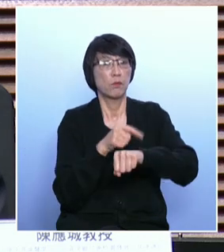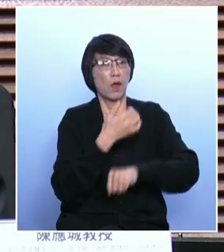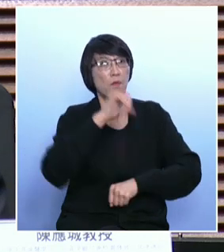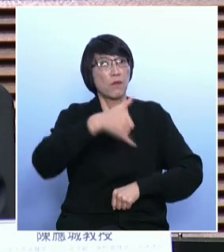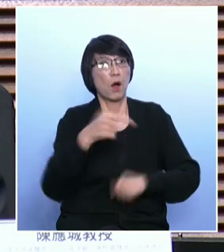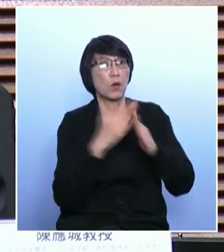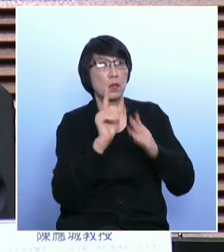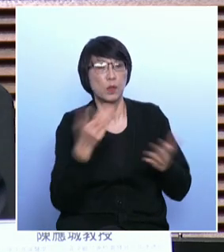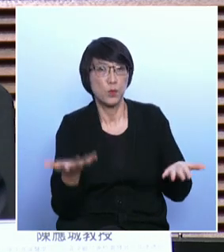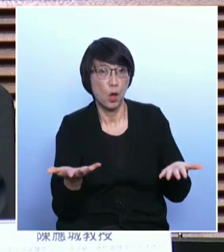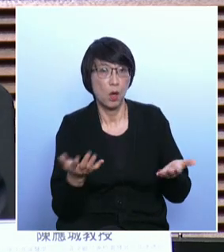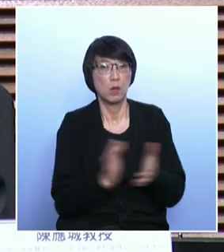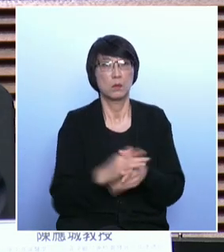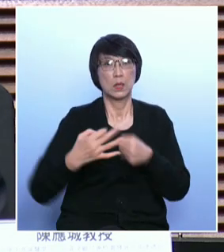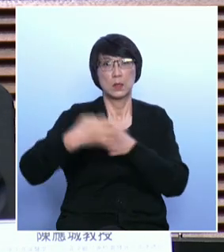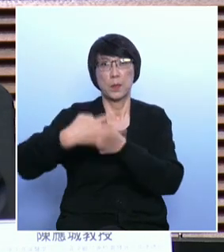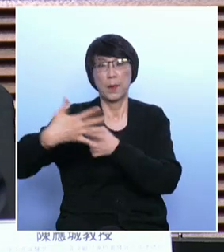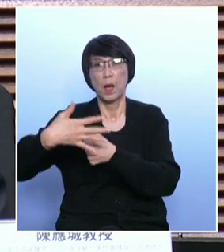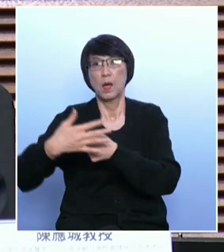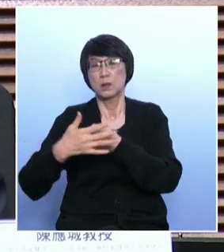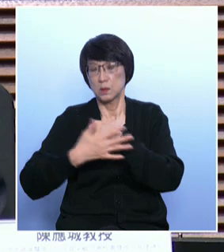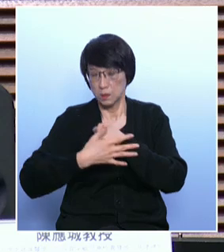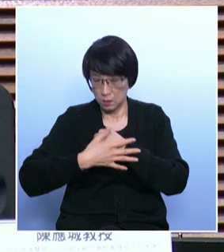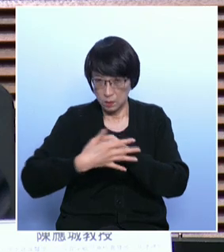say. So what about after class? How do they practice?